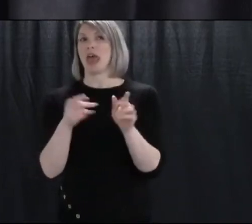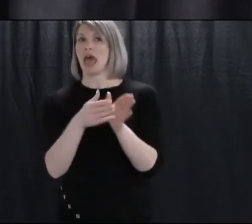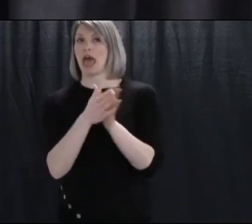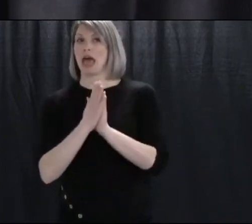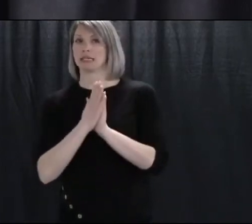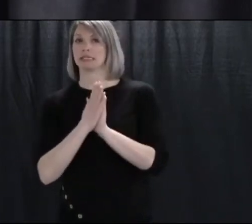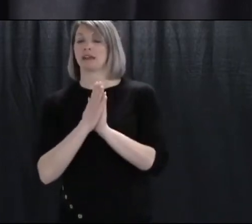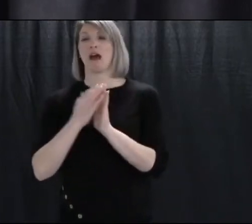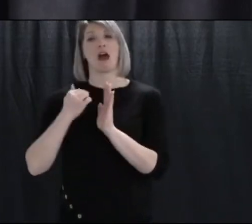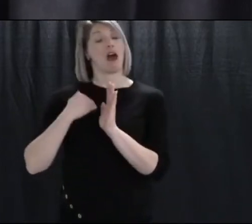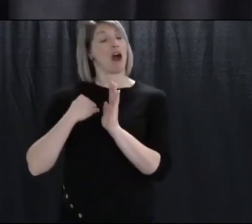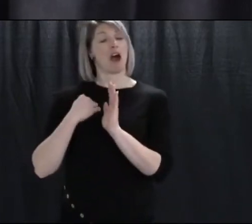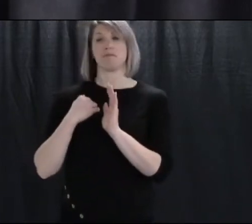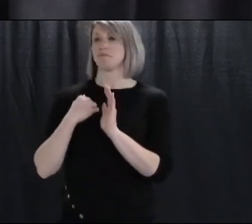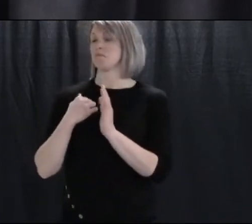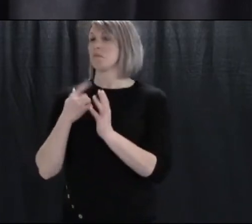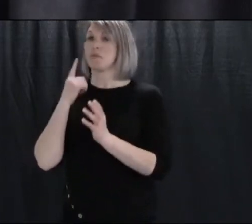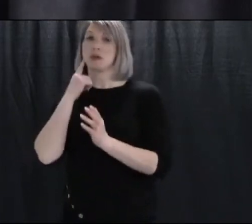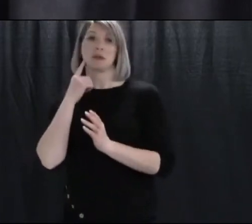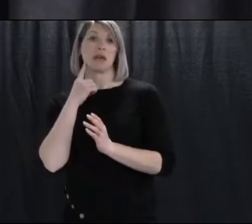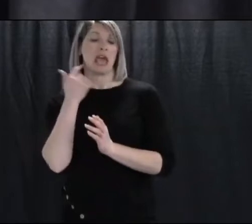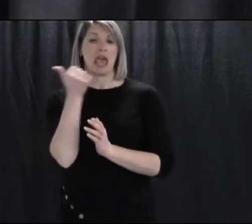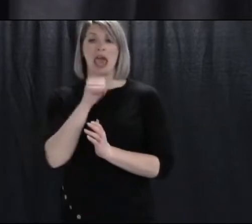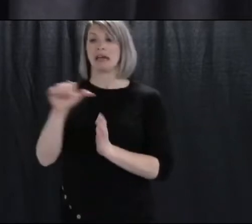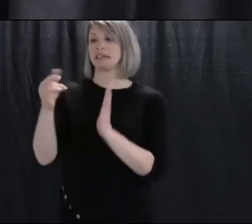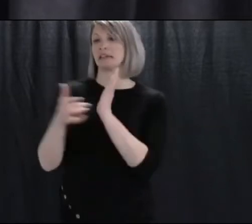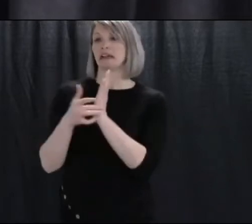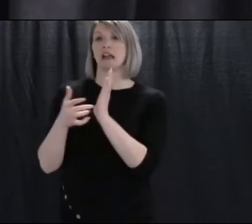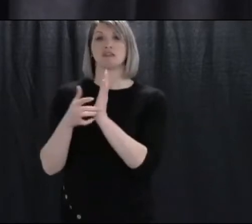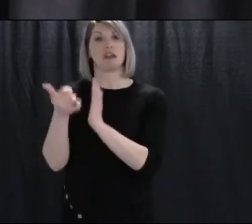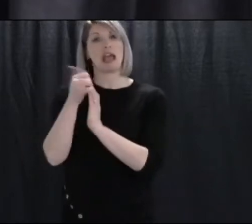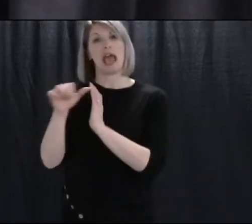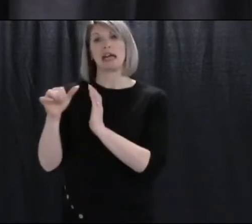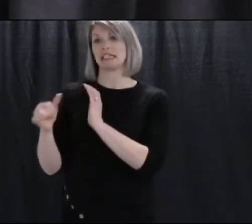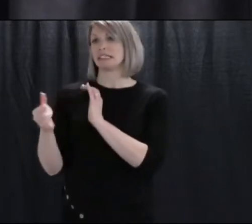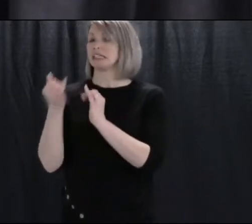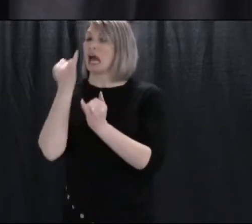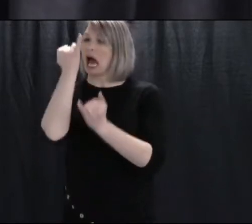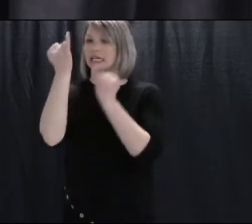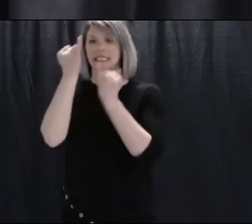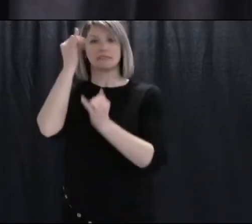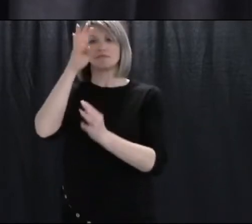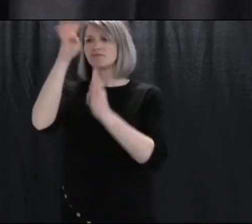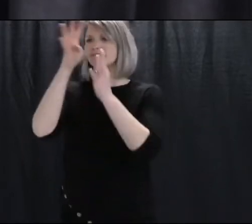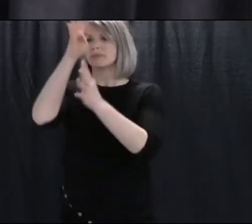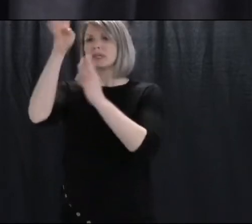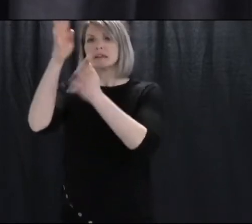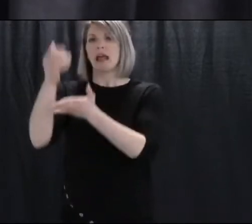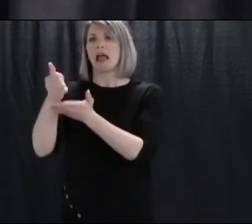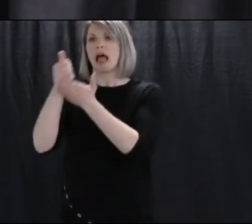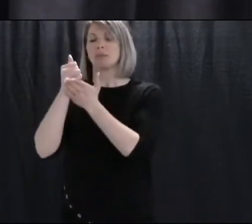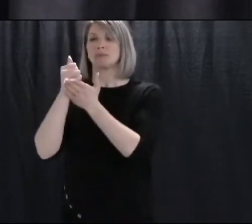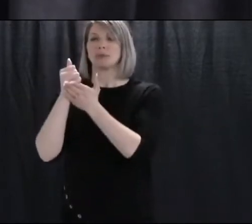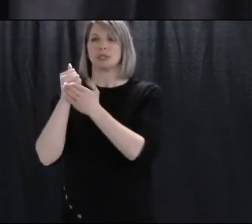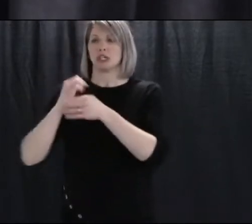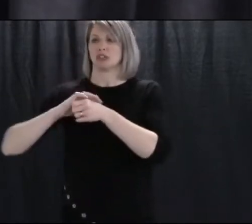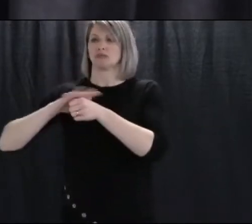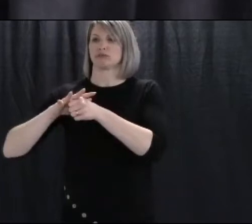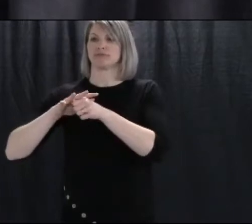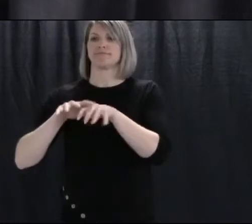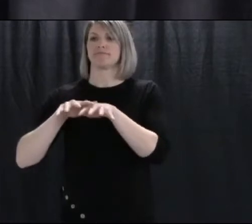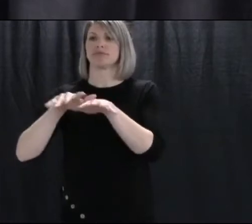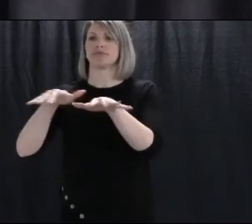idea of using any technology that will help us slow or contain the spread of this disease. 3D printers are a tool.